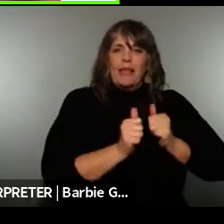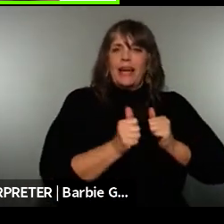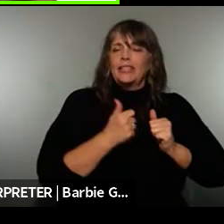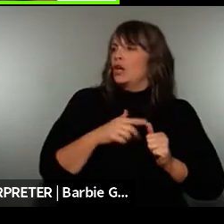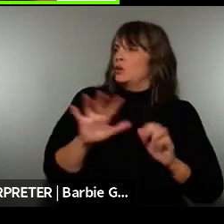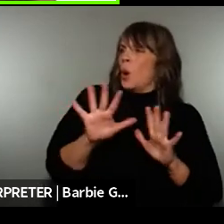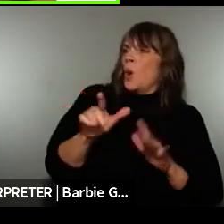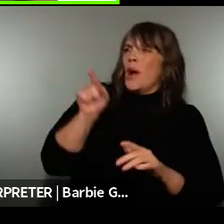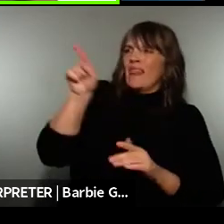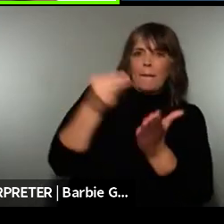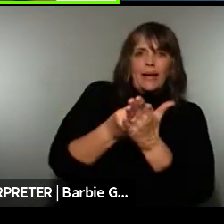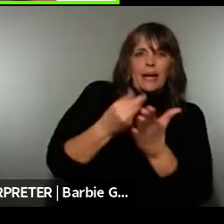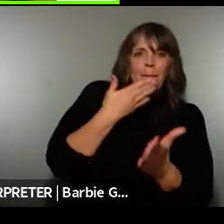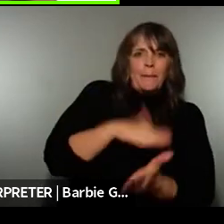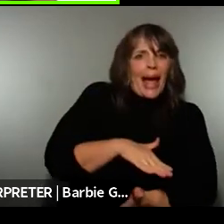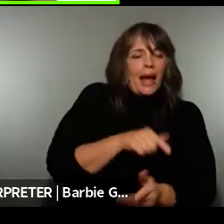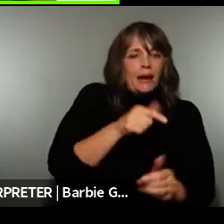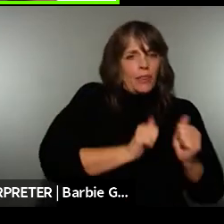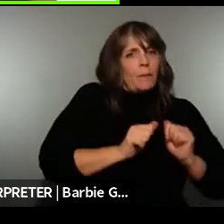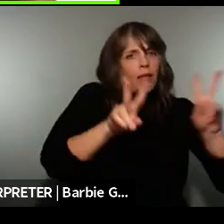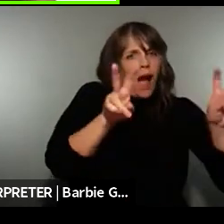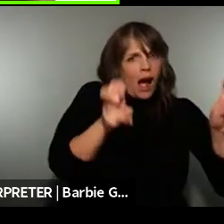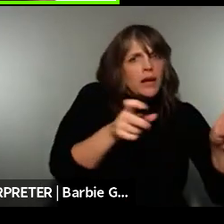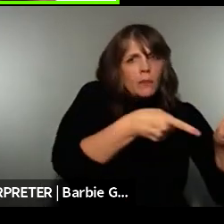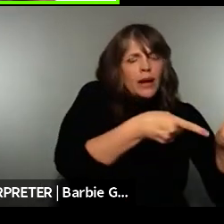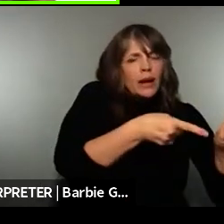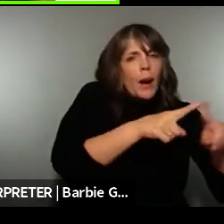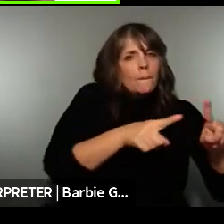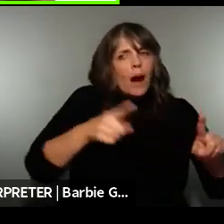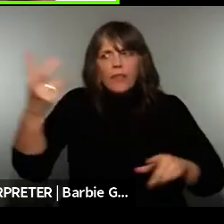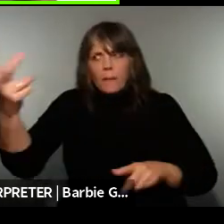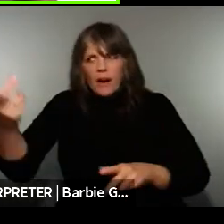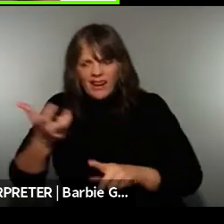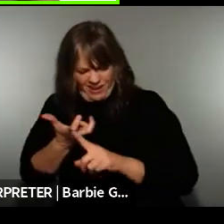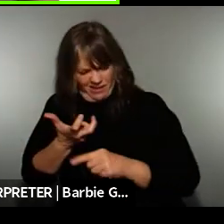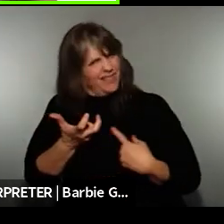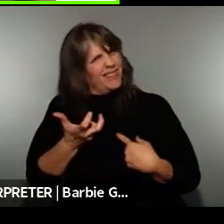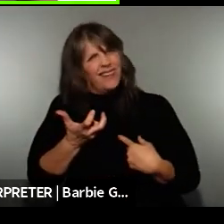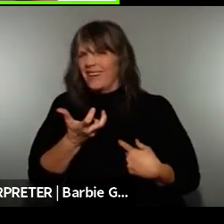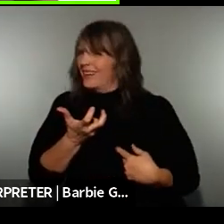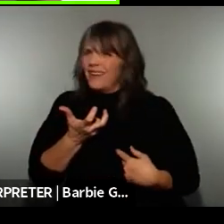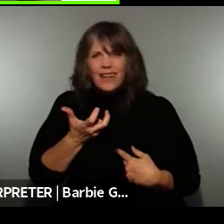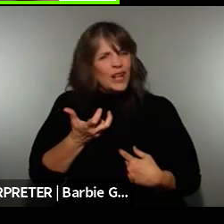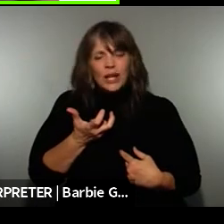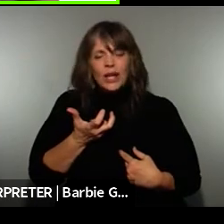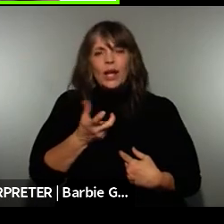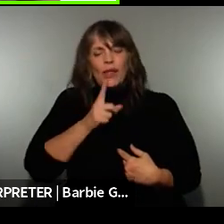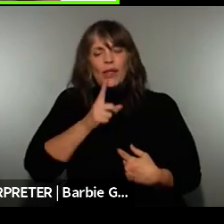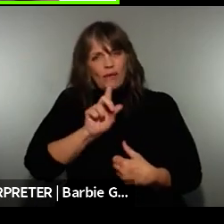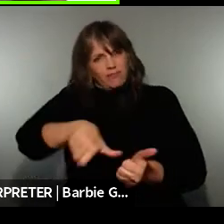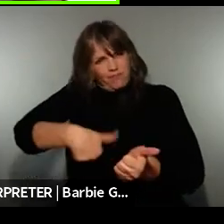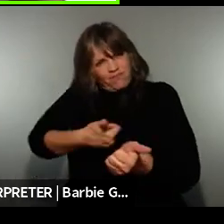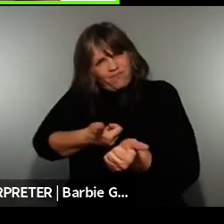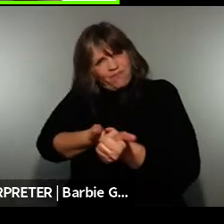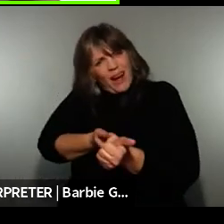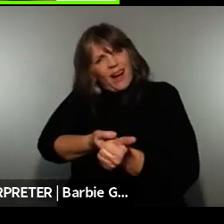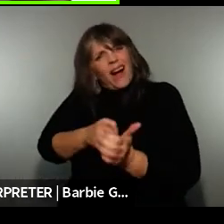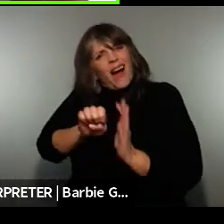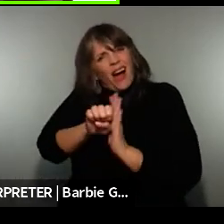there that I think is untenable in our institutions and in our own art, our own creative practices, that we